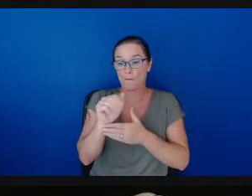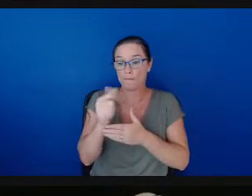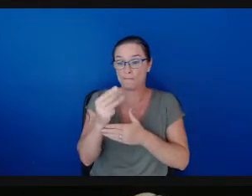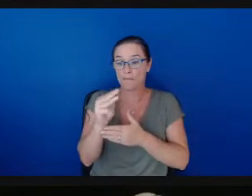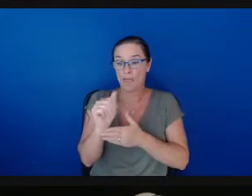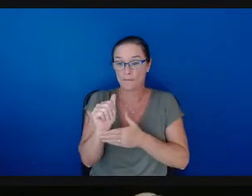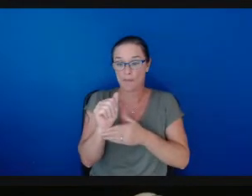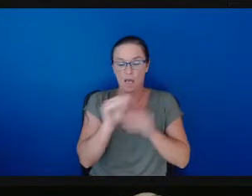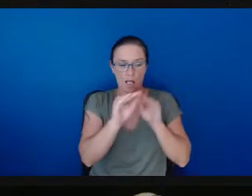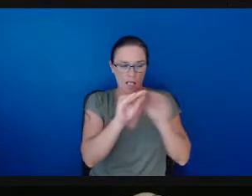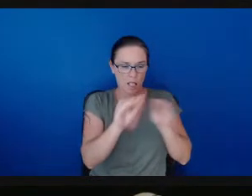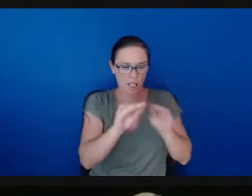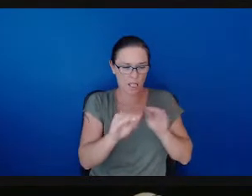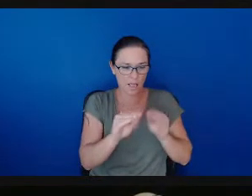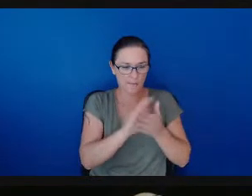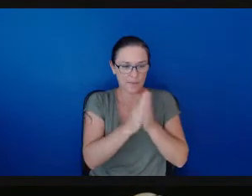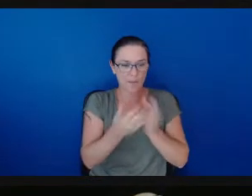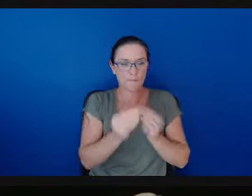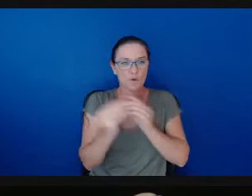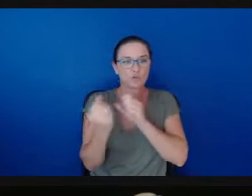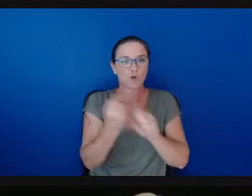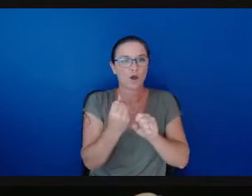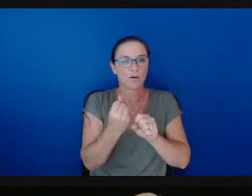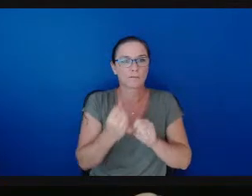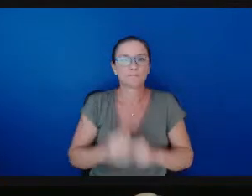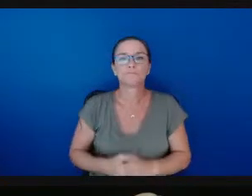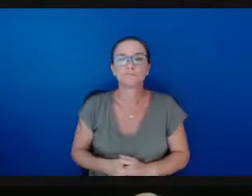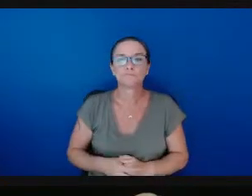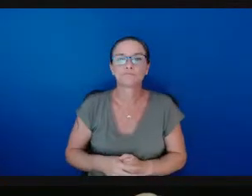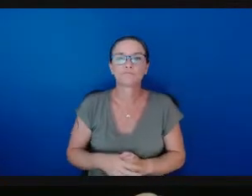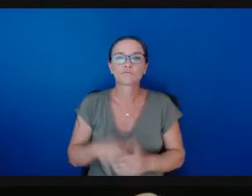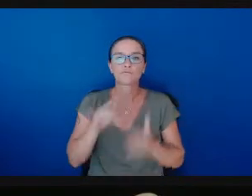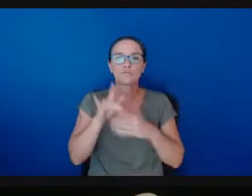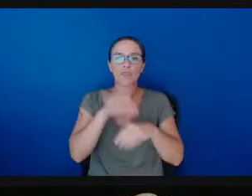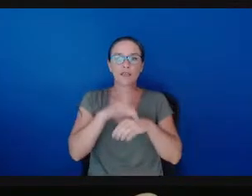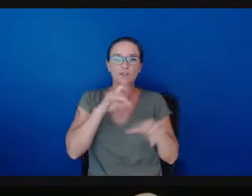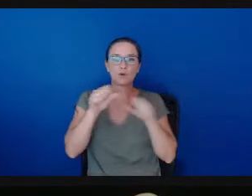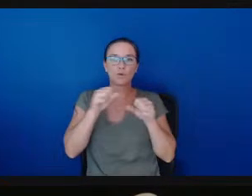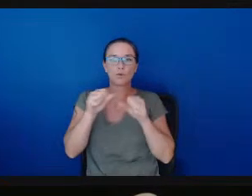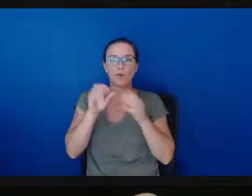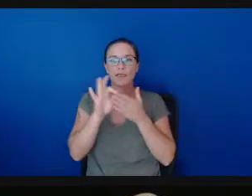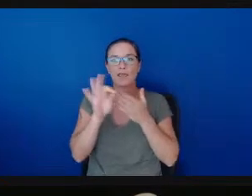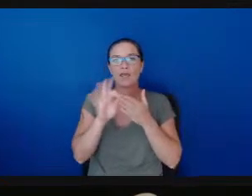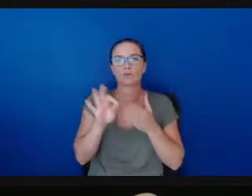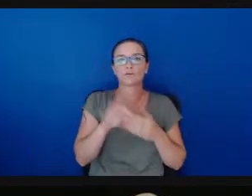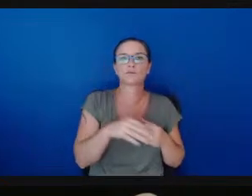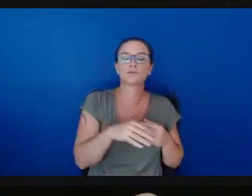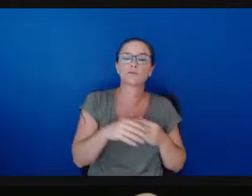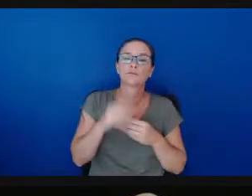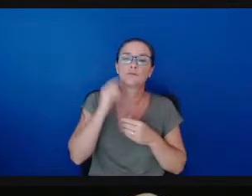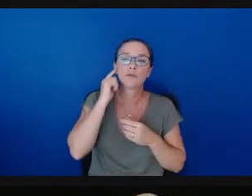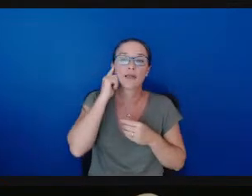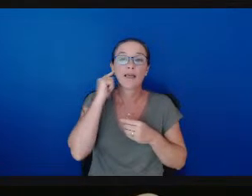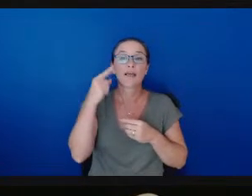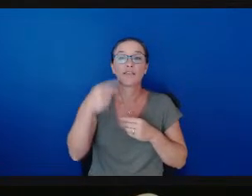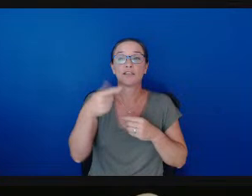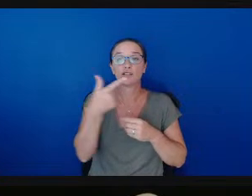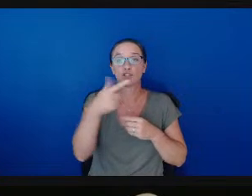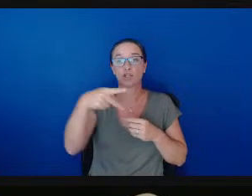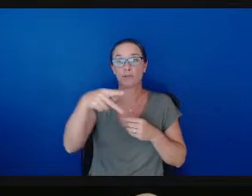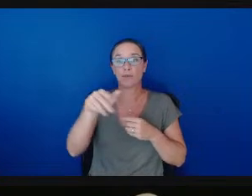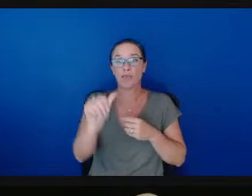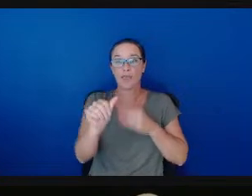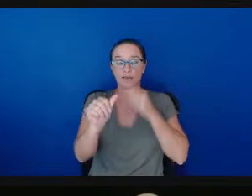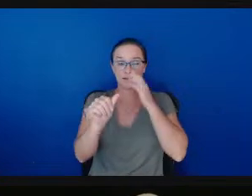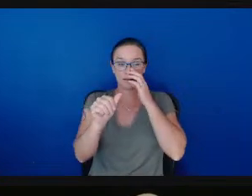So that is the earthquake counts. GPS, we don't have the most recent data. These are instruments that only put one dot